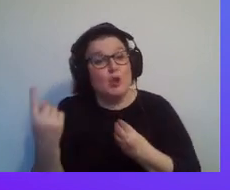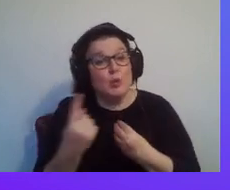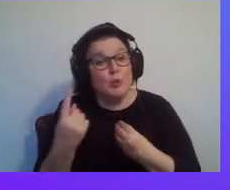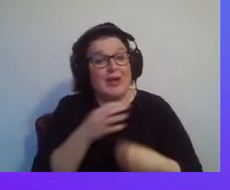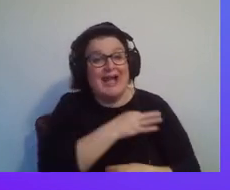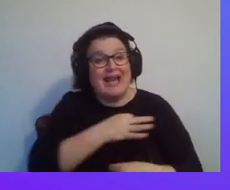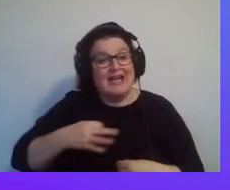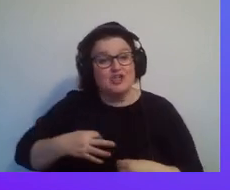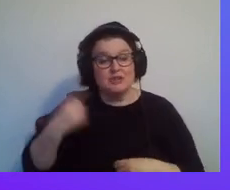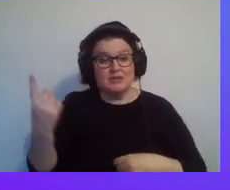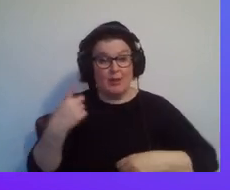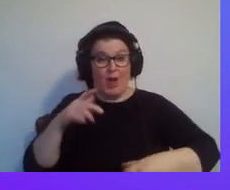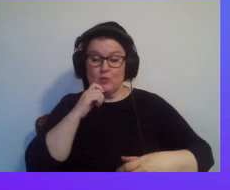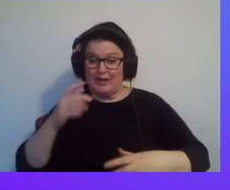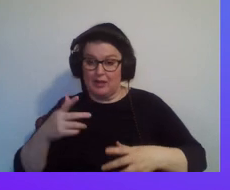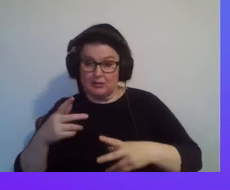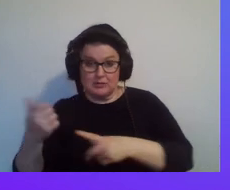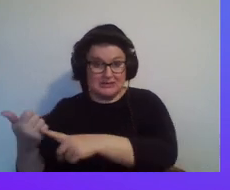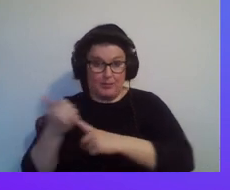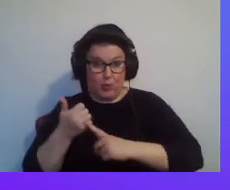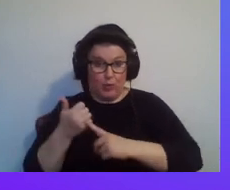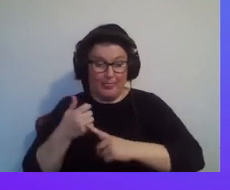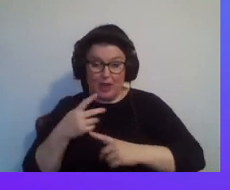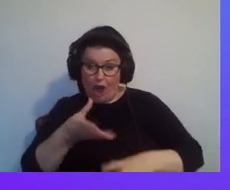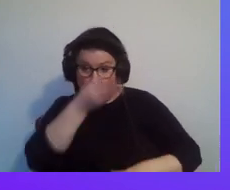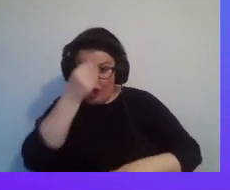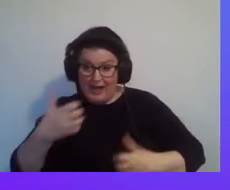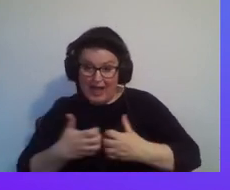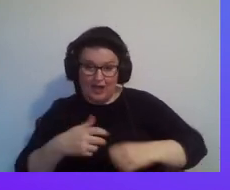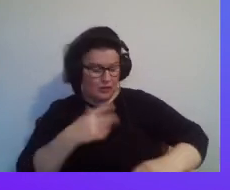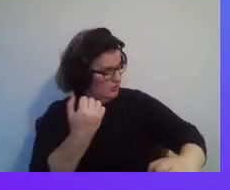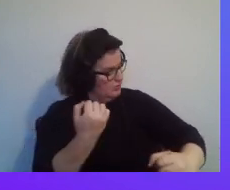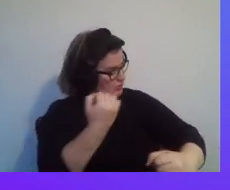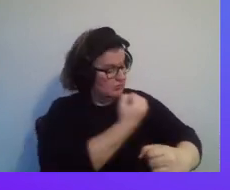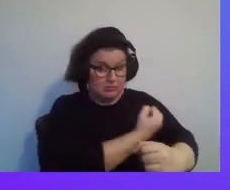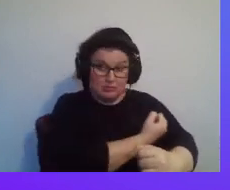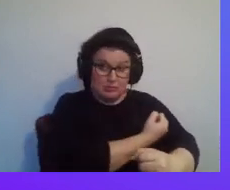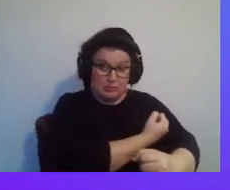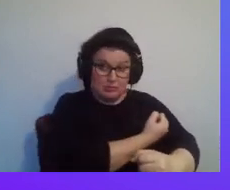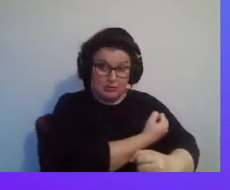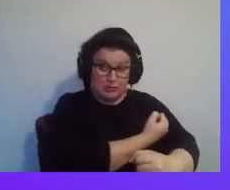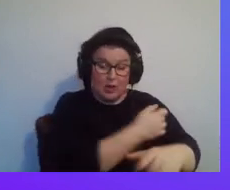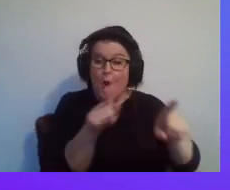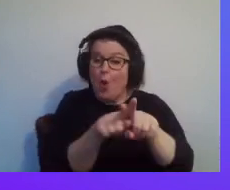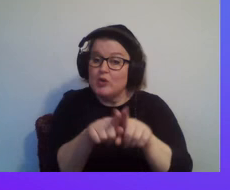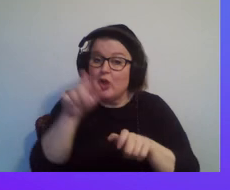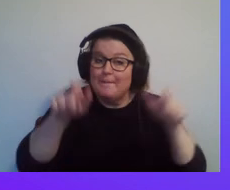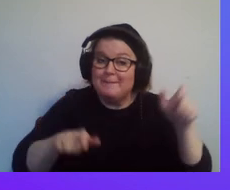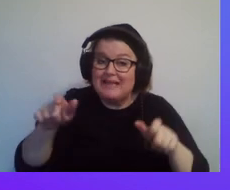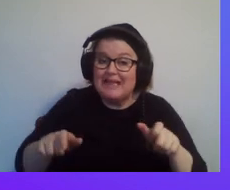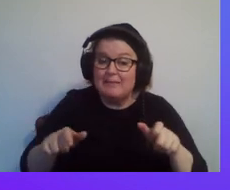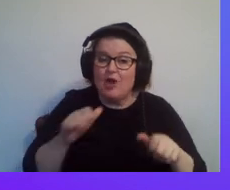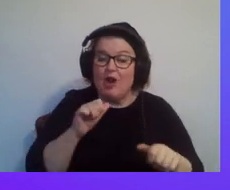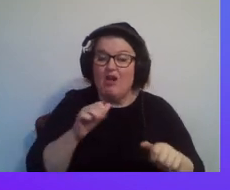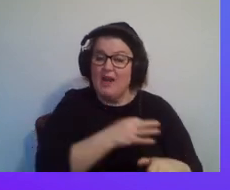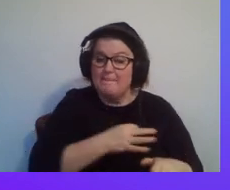into any problems at any vaccination centre, there are qualified clinicians present. To be quite